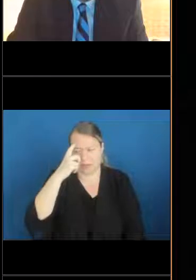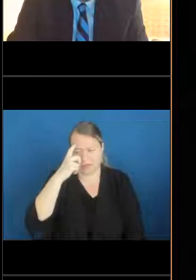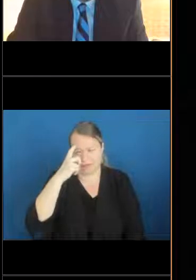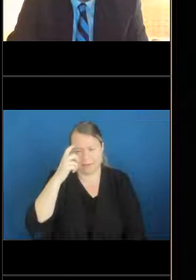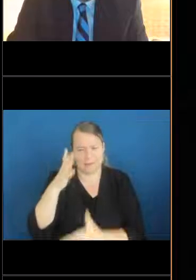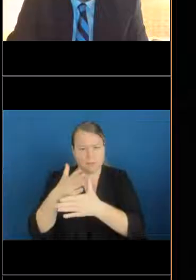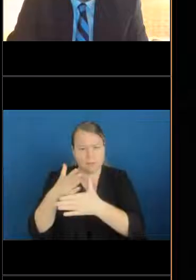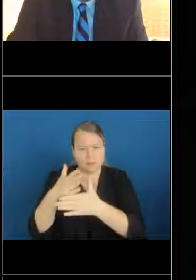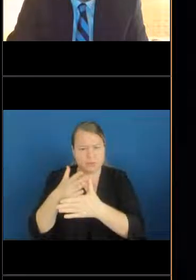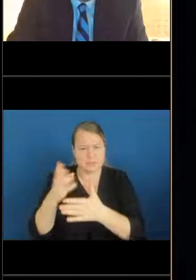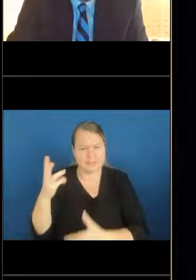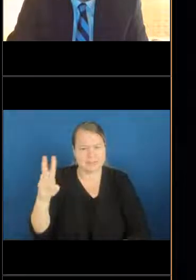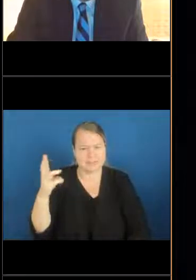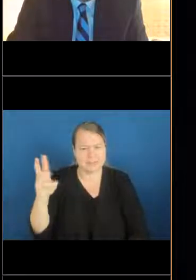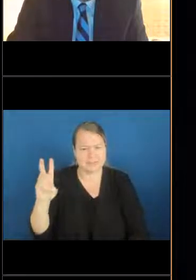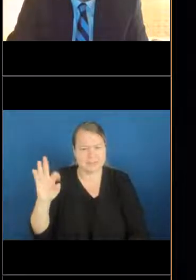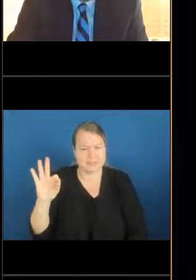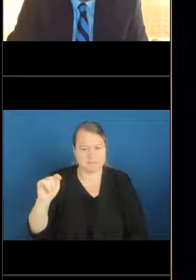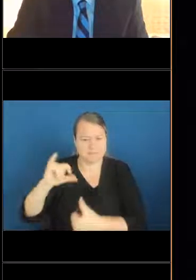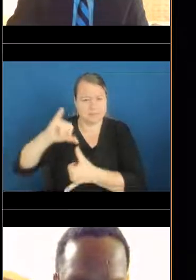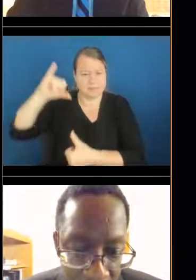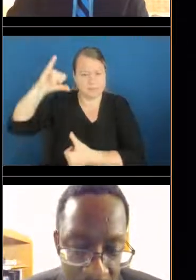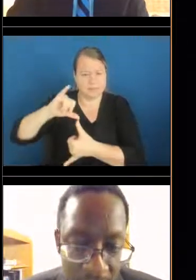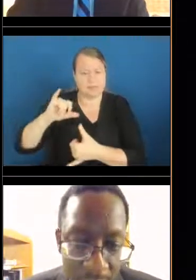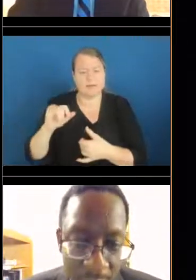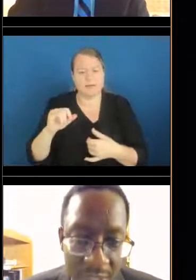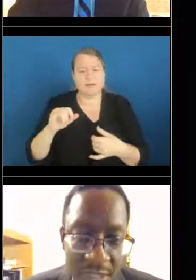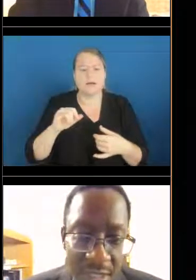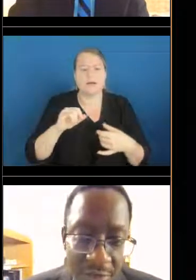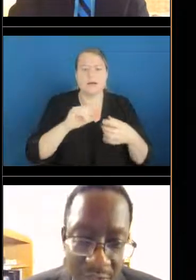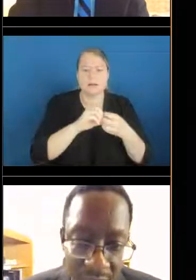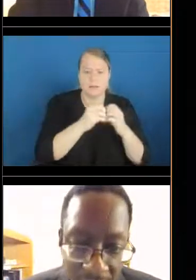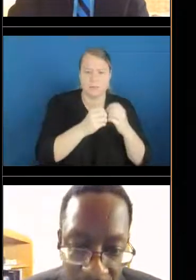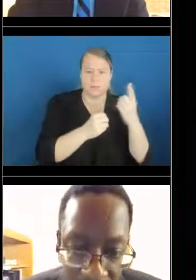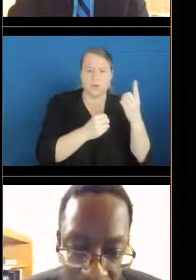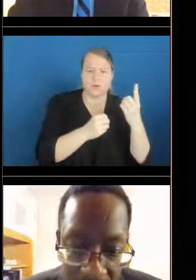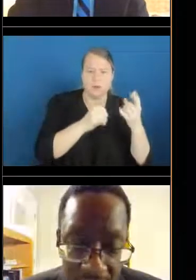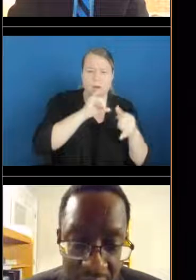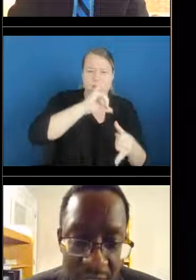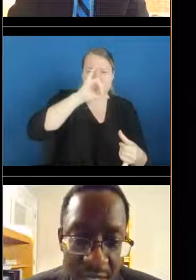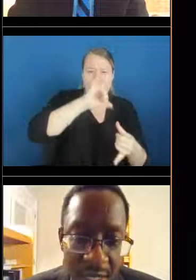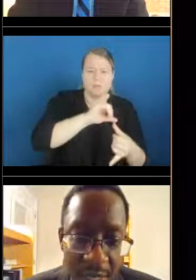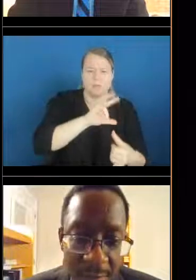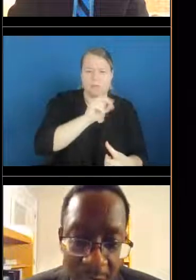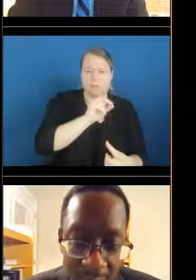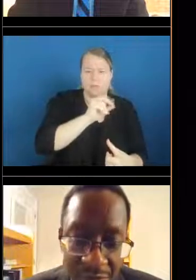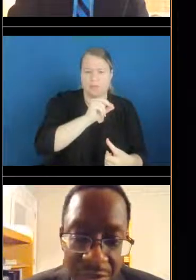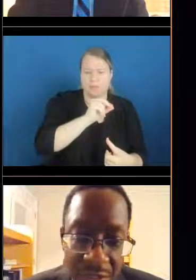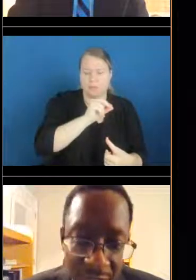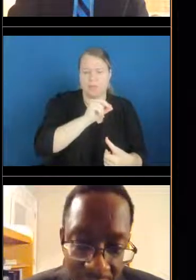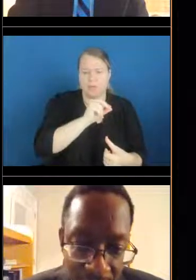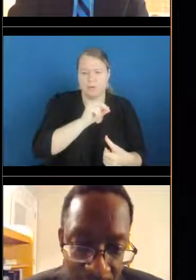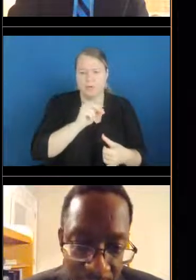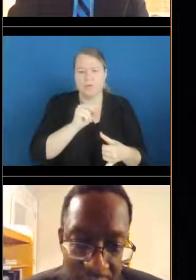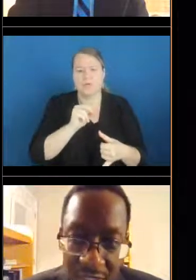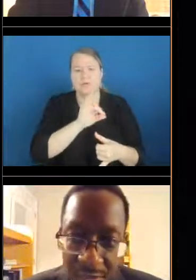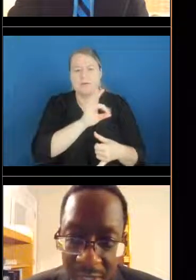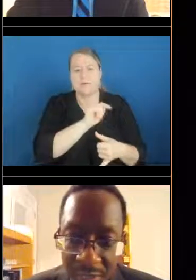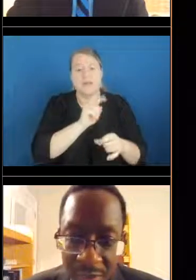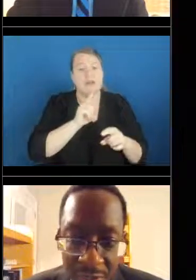height of 16 feet. And then the height for barrier 1 is an average height of 30 feet. However,